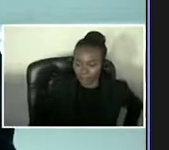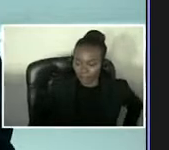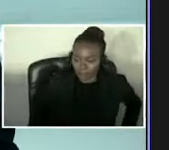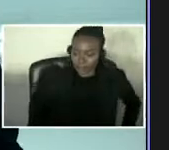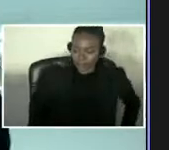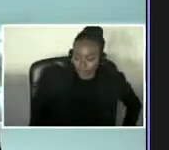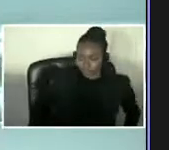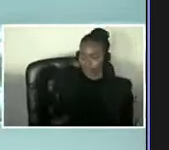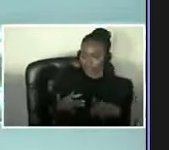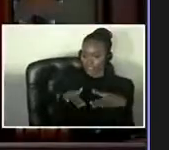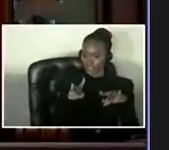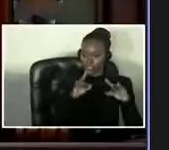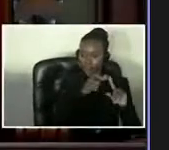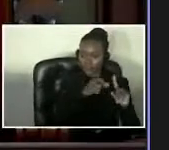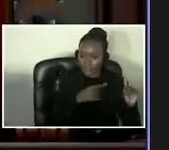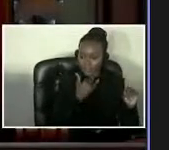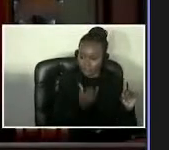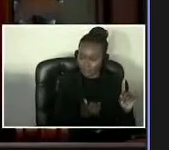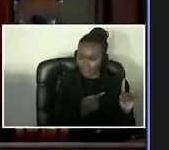matter thanks